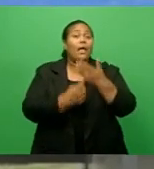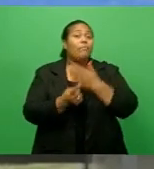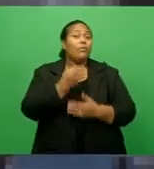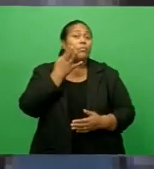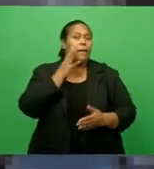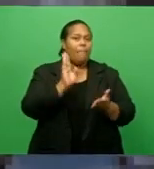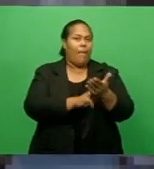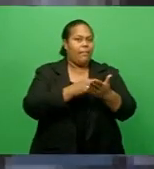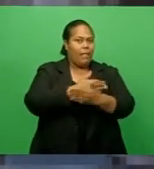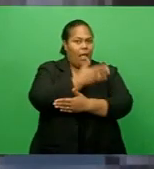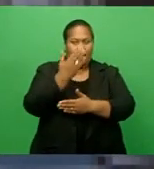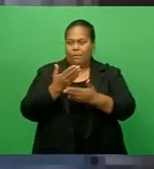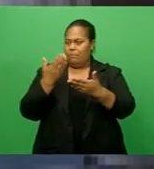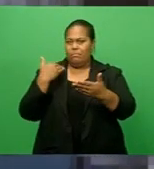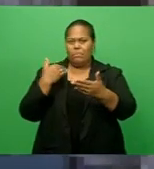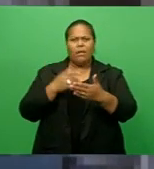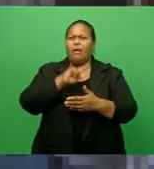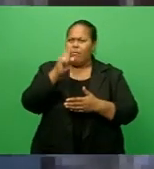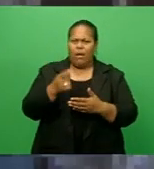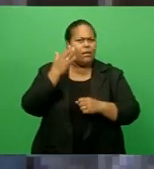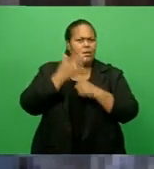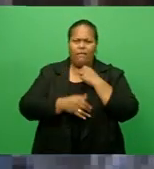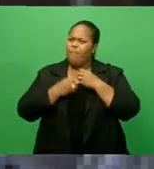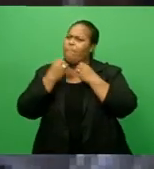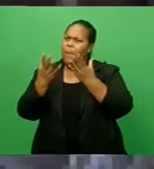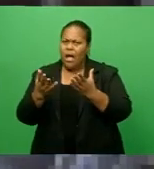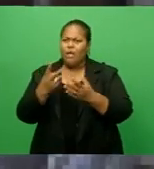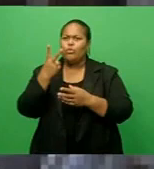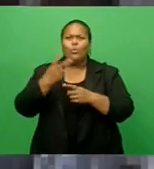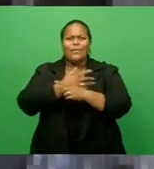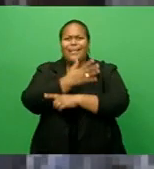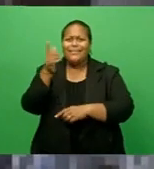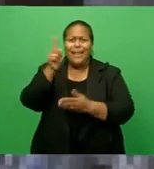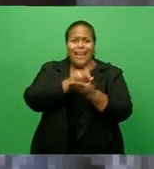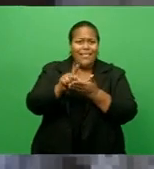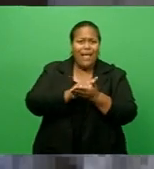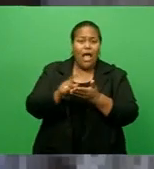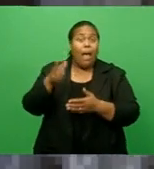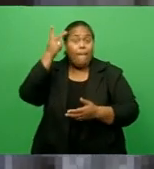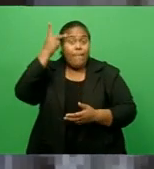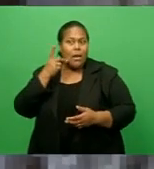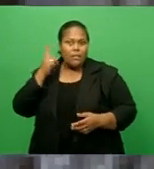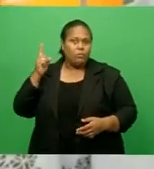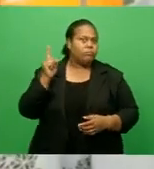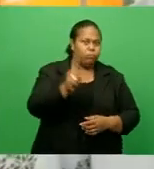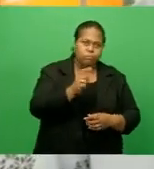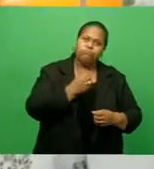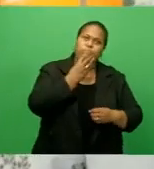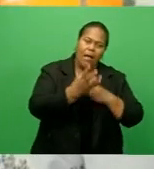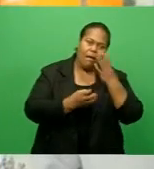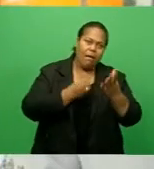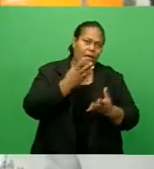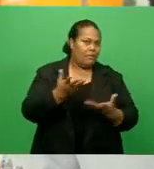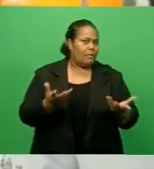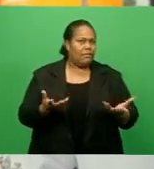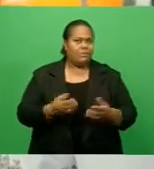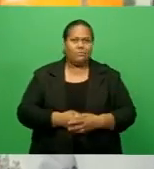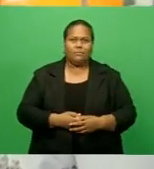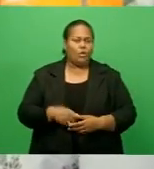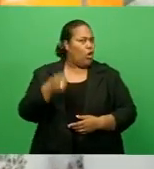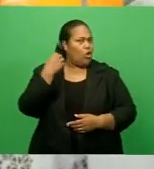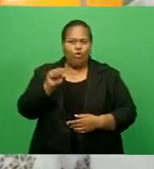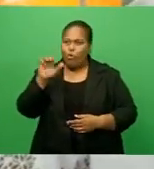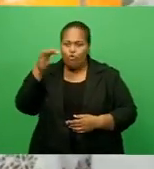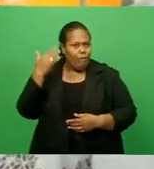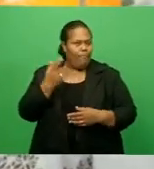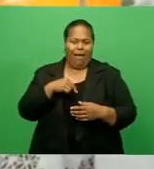but authorities were not made aware until 2 days later when concerned parents spoke up. There is no room for bullying, there